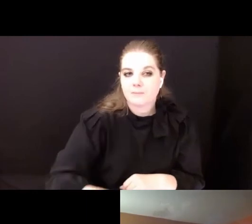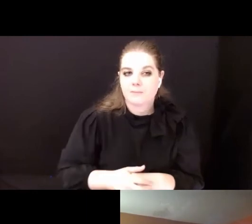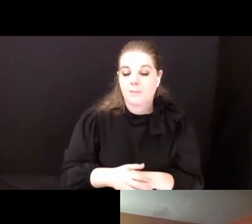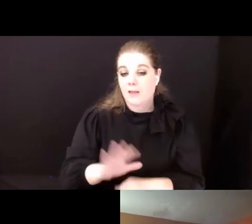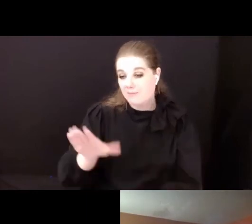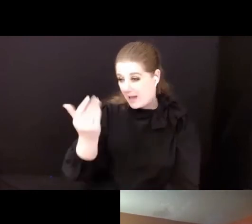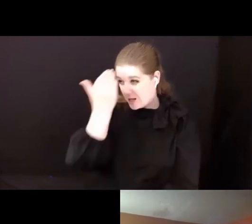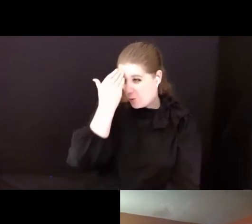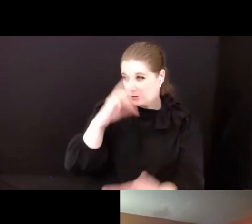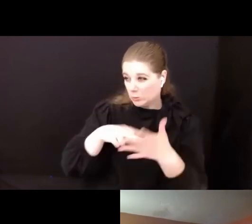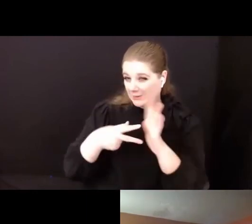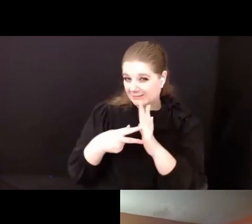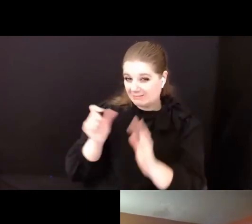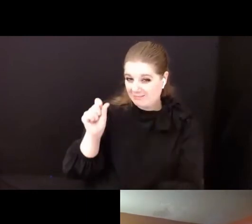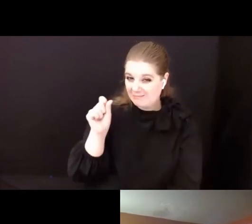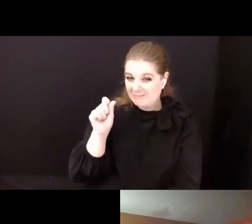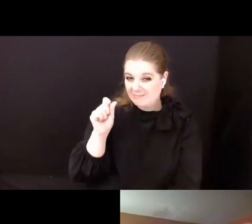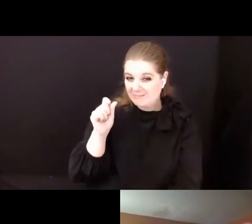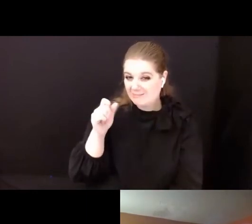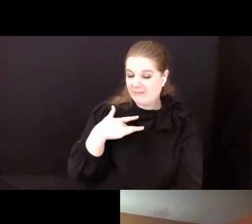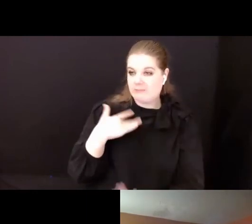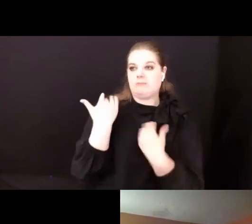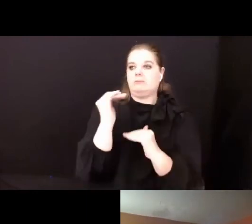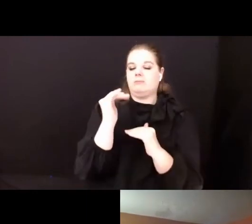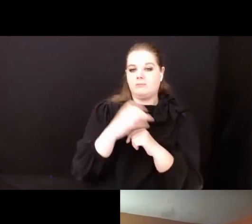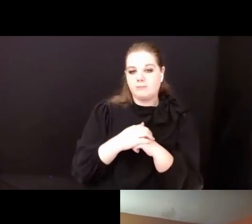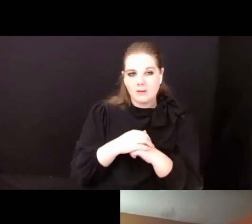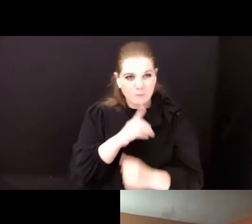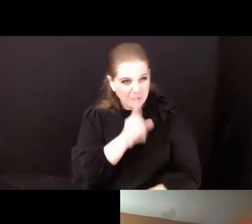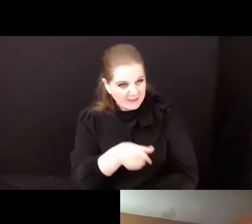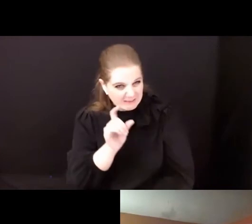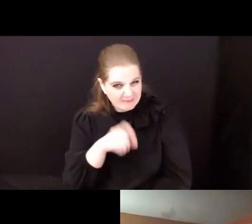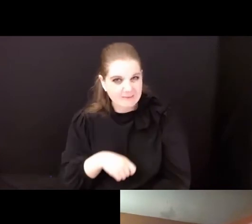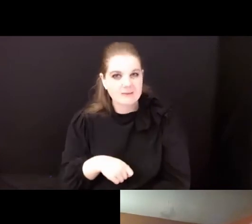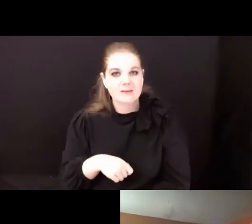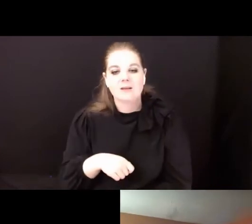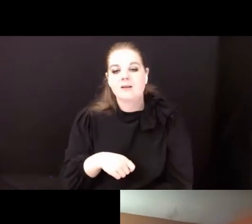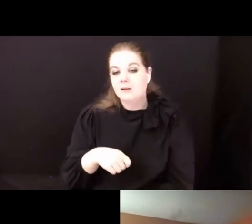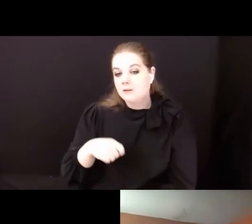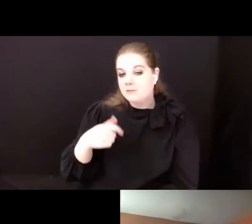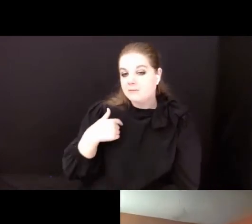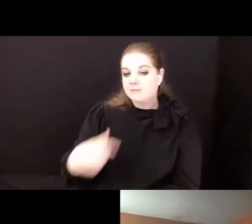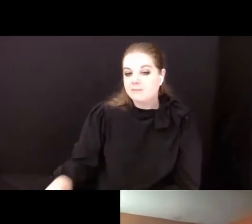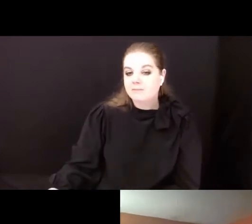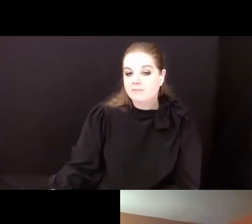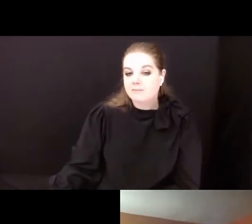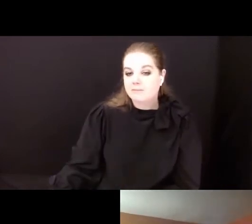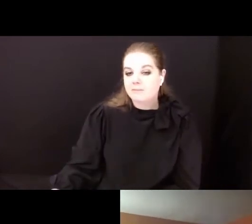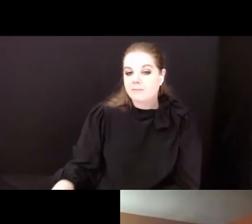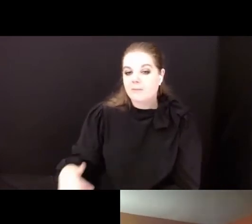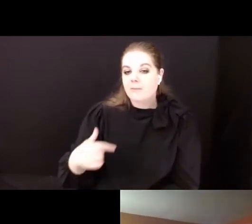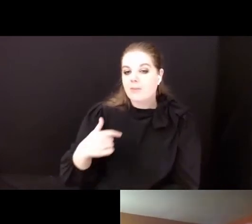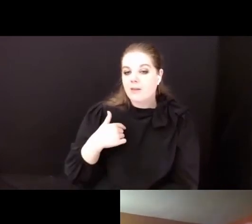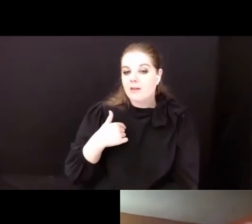what you mean. I said, really? She said, yeah, well, I've had back problems. In fact, I have back